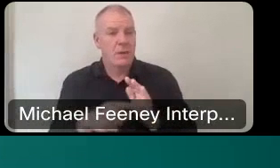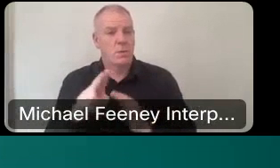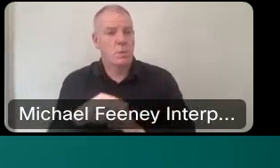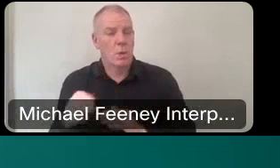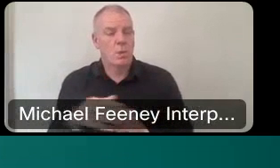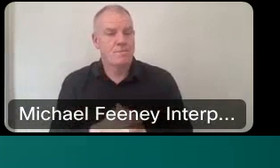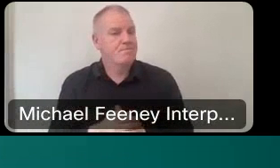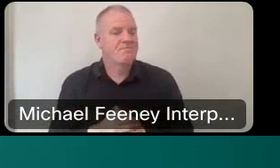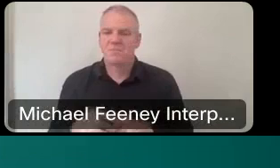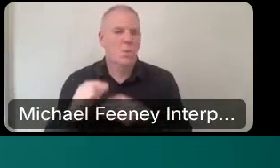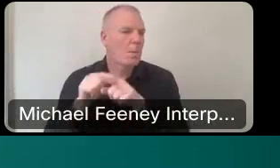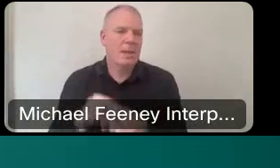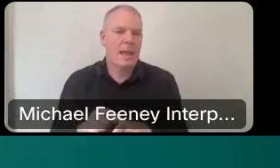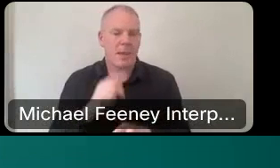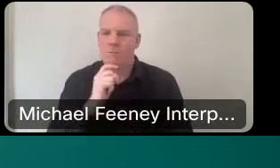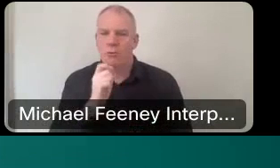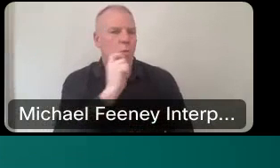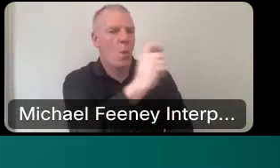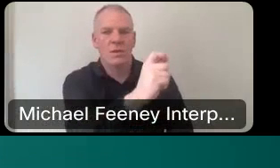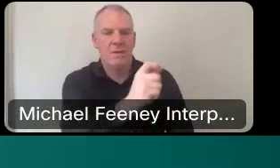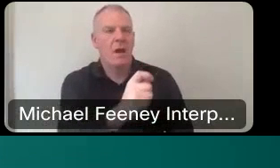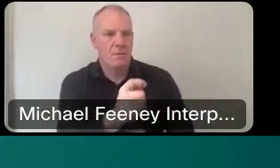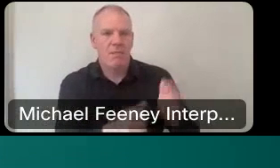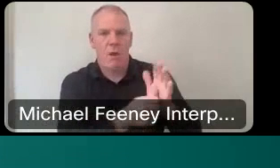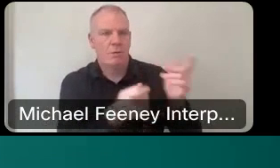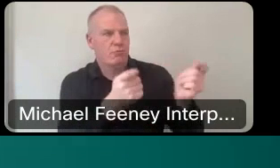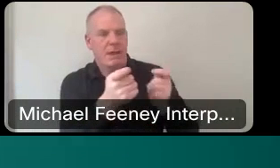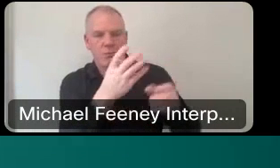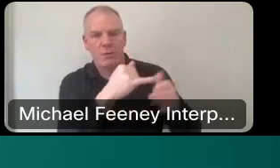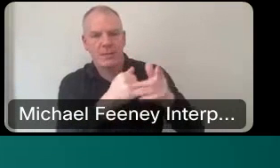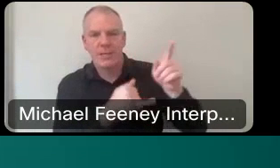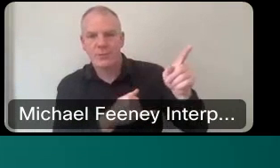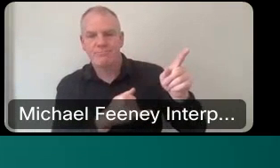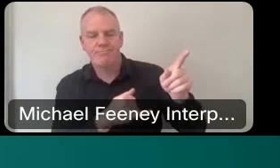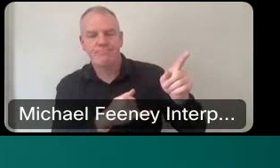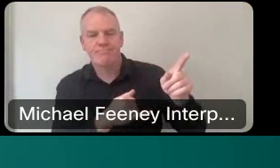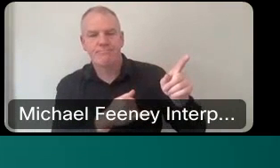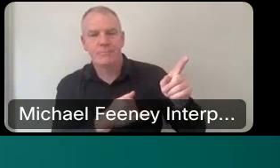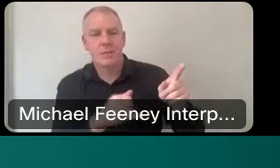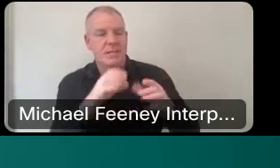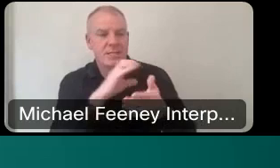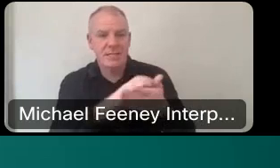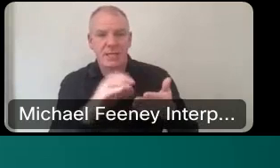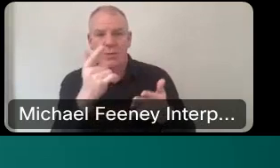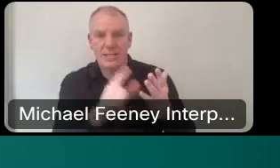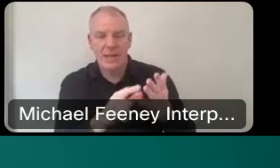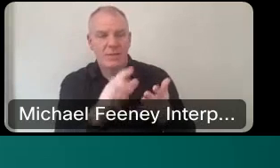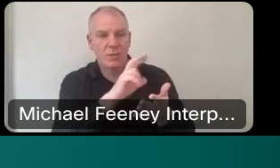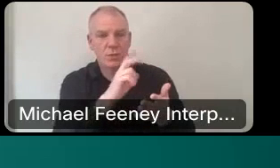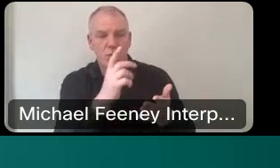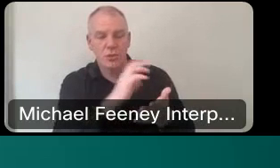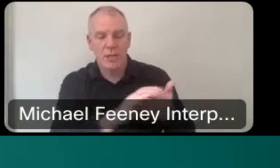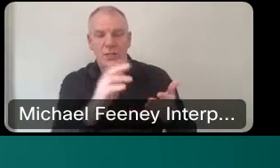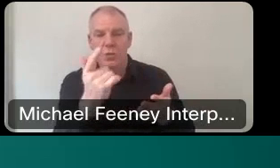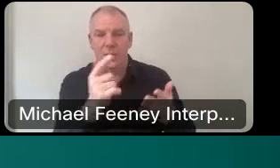comply relates to failure to notify the relevant authority or regulatory body, which is sections 27, 28 and 29 of the Act, which